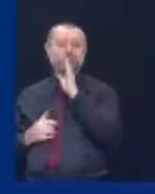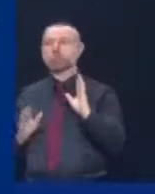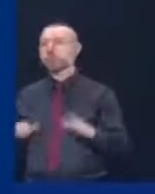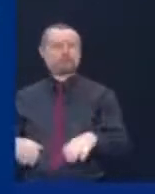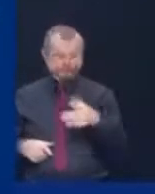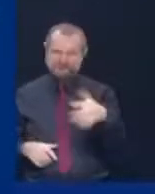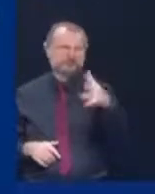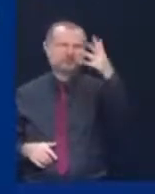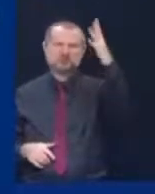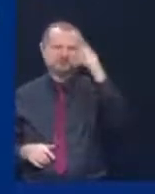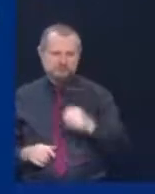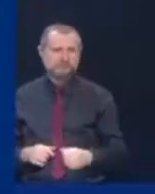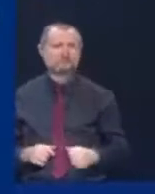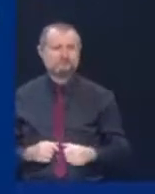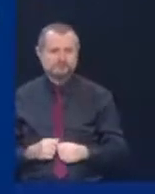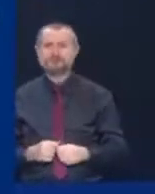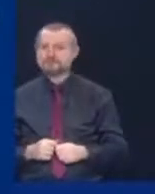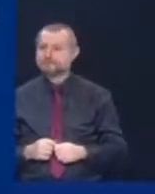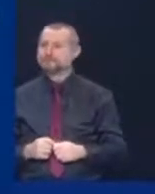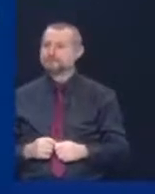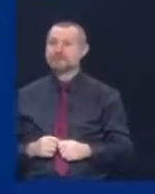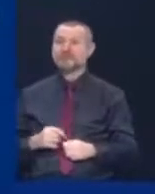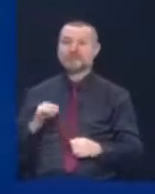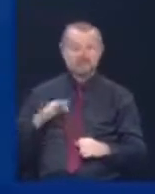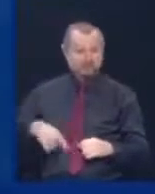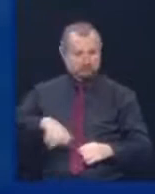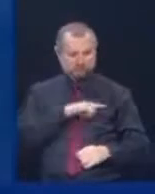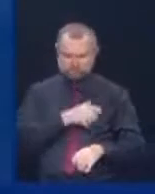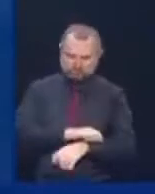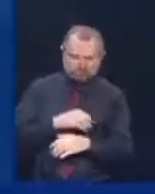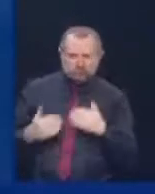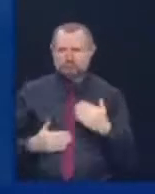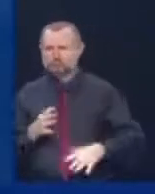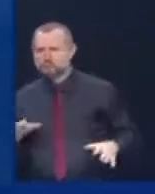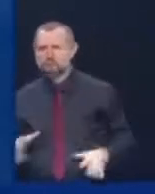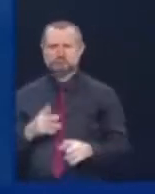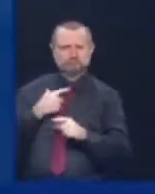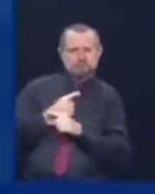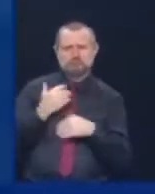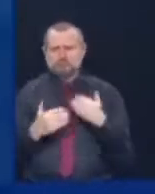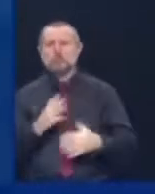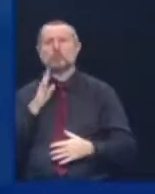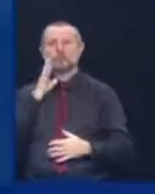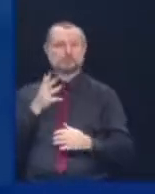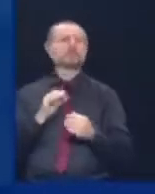will change. If the actions change, the rate will change.